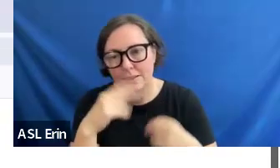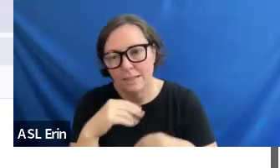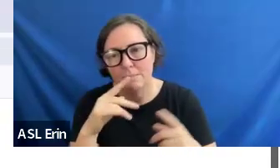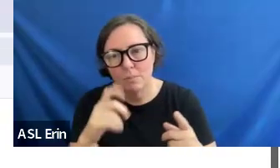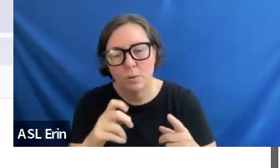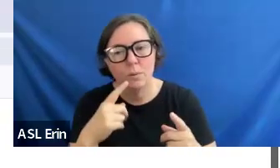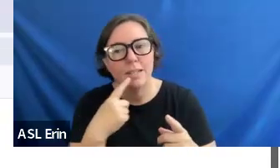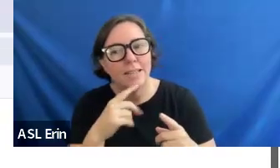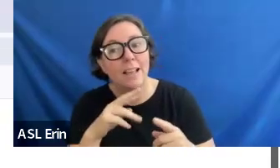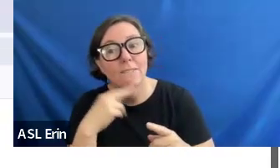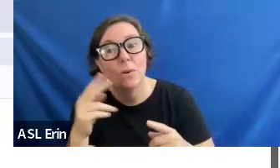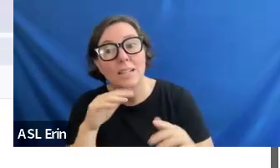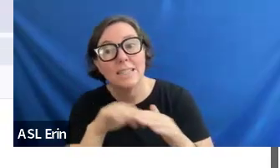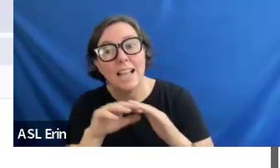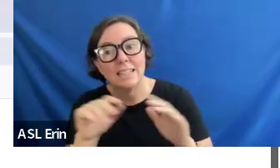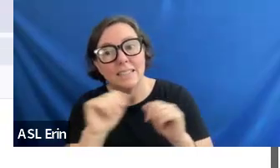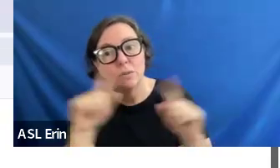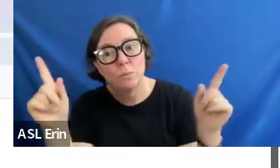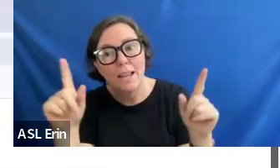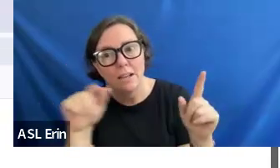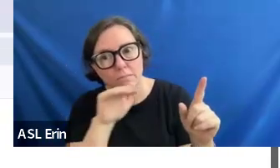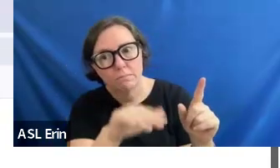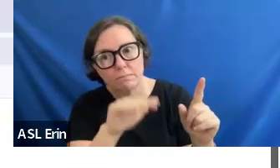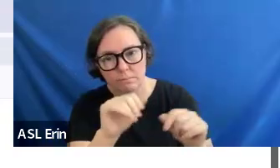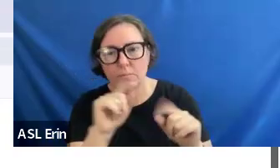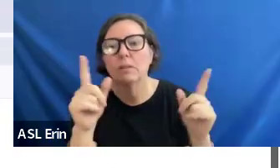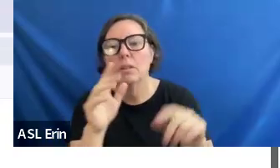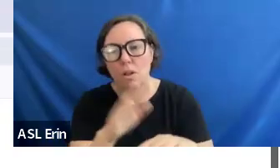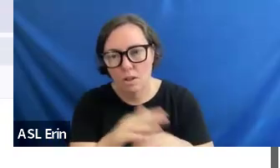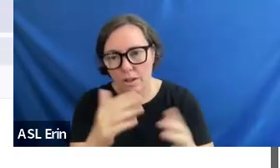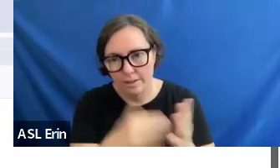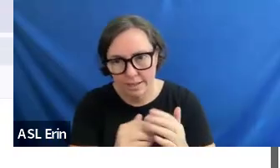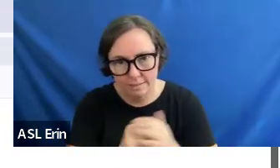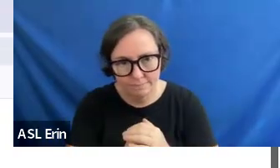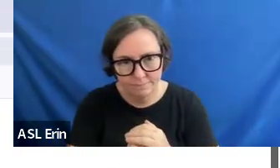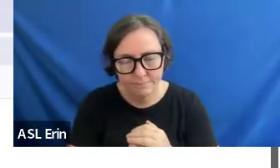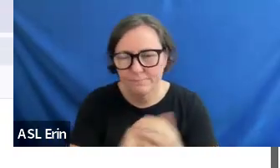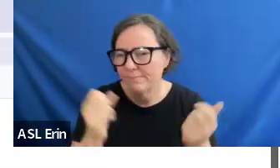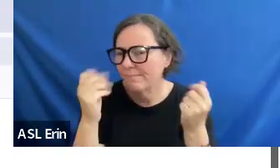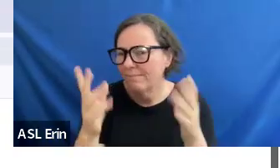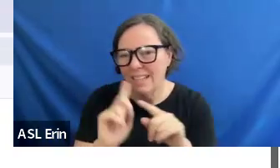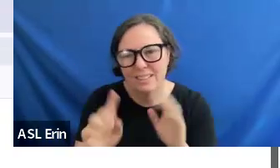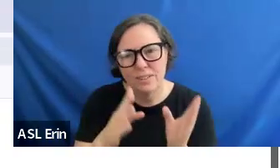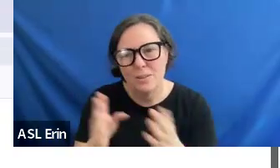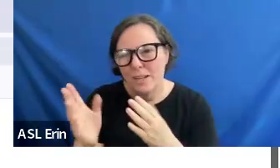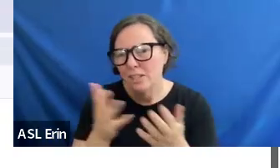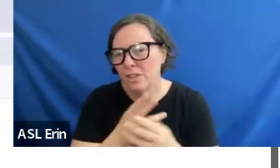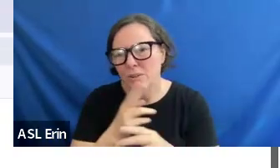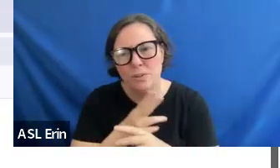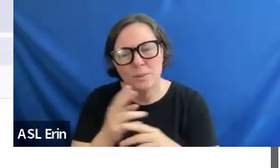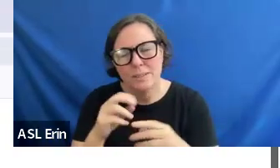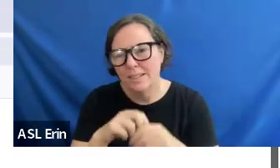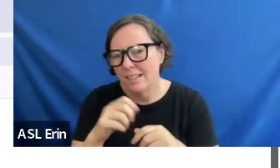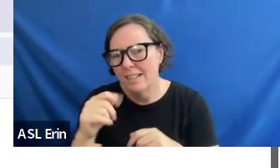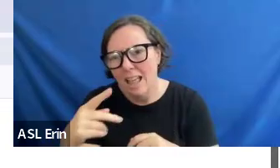access wake up to turn it back on again. There are hundreds of ways to use voice access to interact with apps, controls